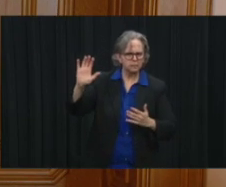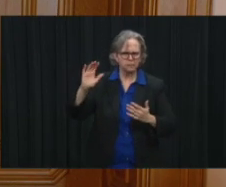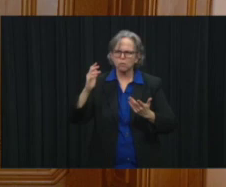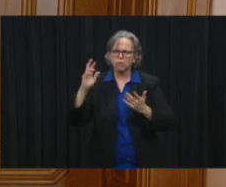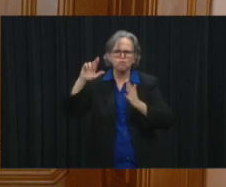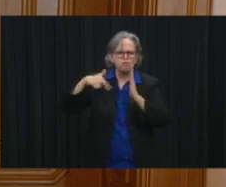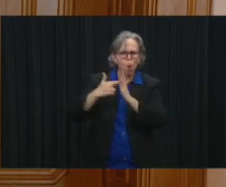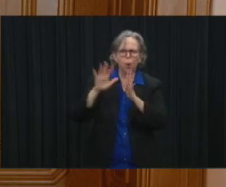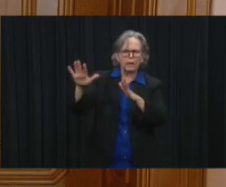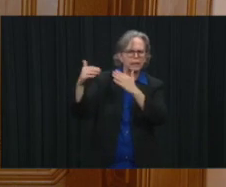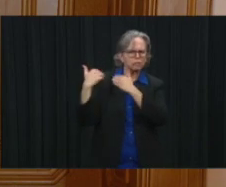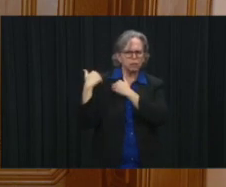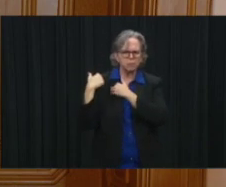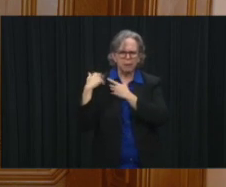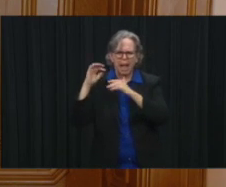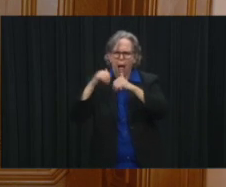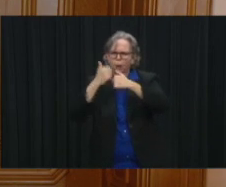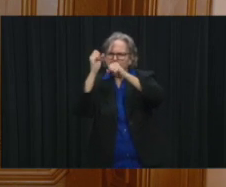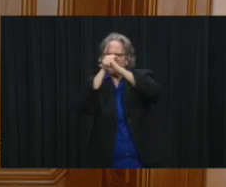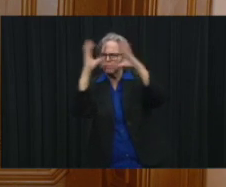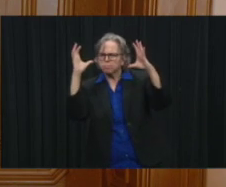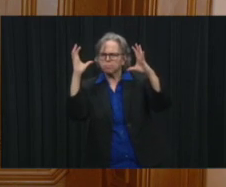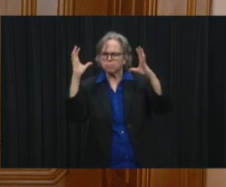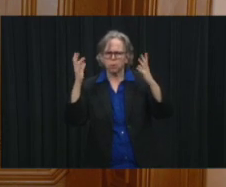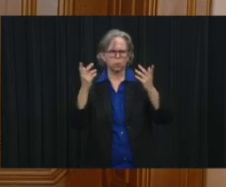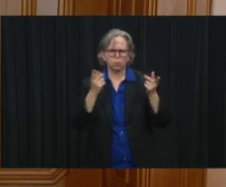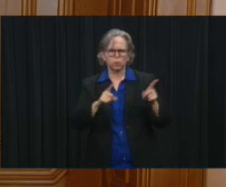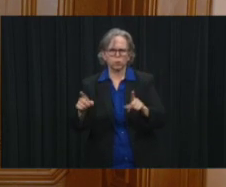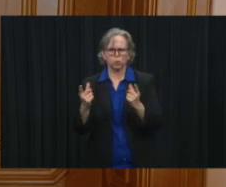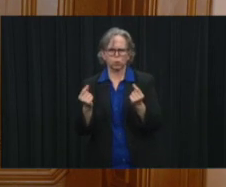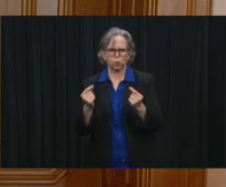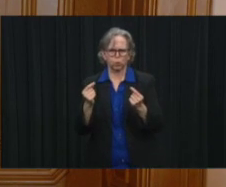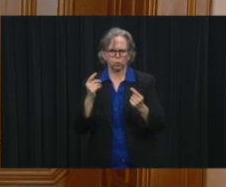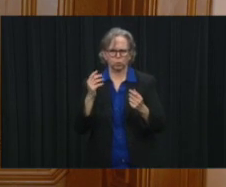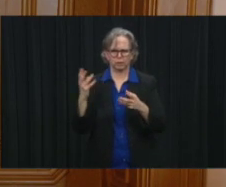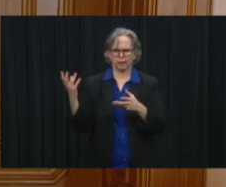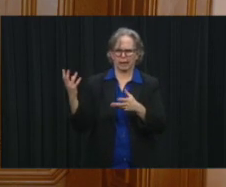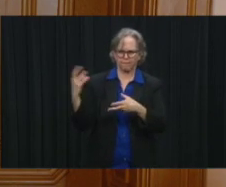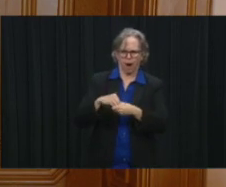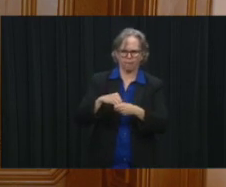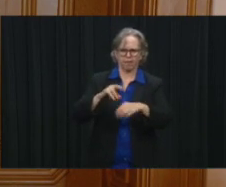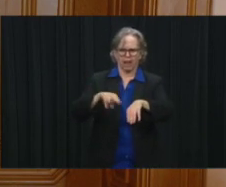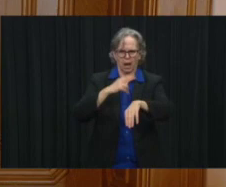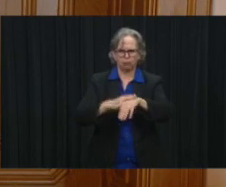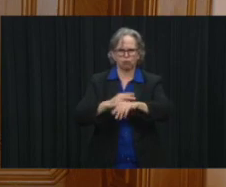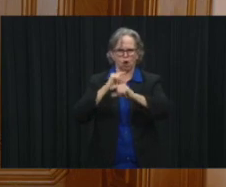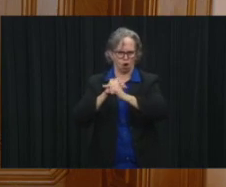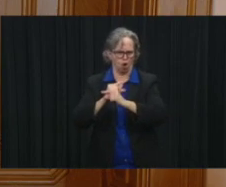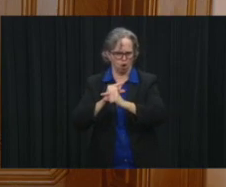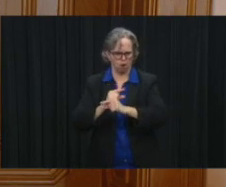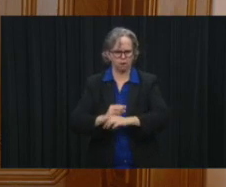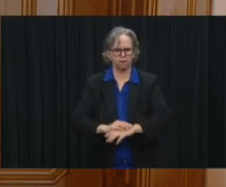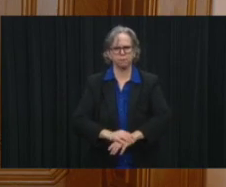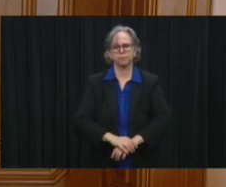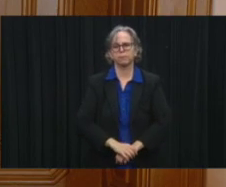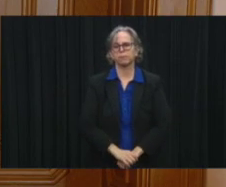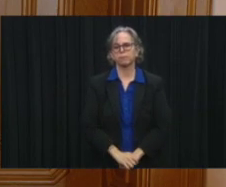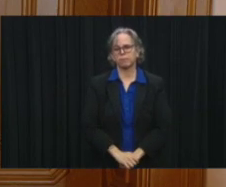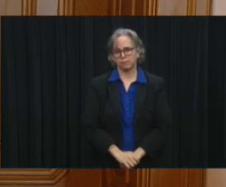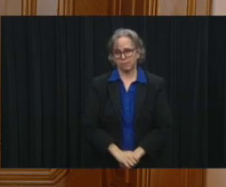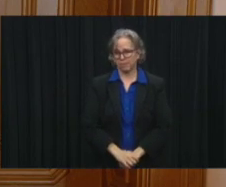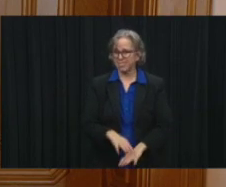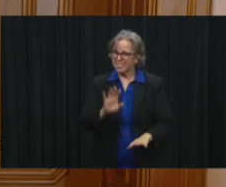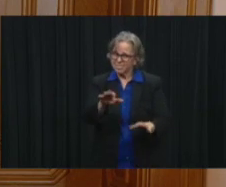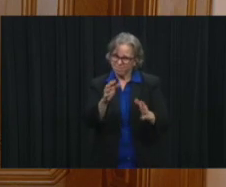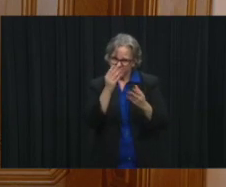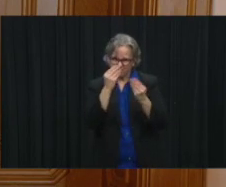this. So I wanted today just to bring everybody up to date on, again, trying to share with you the